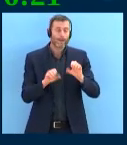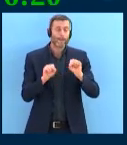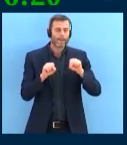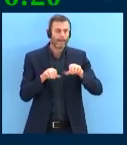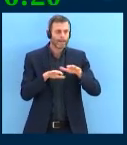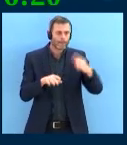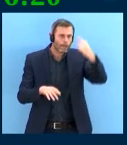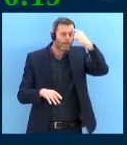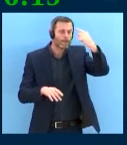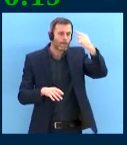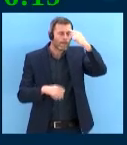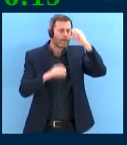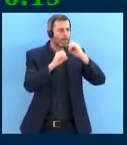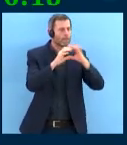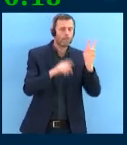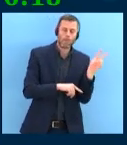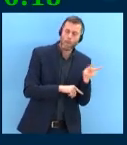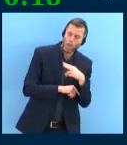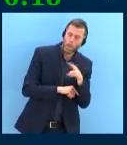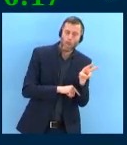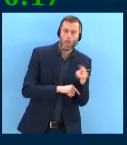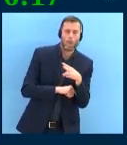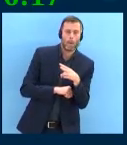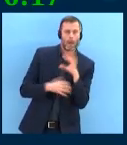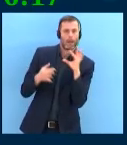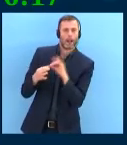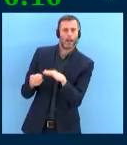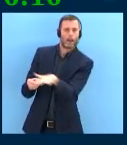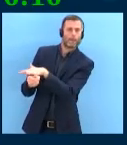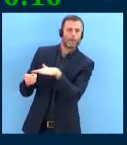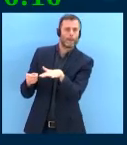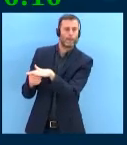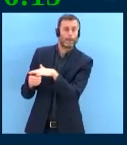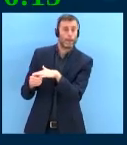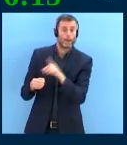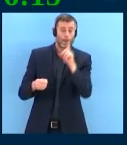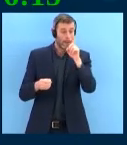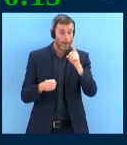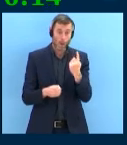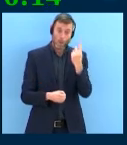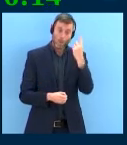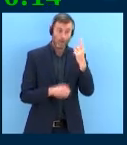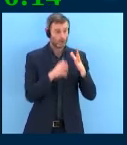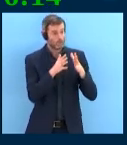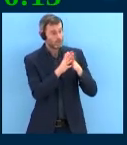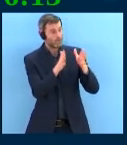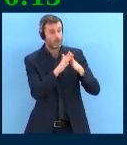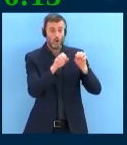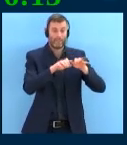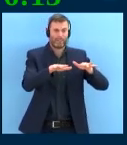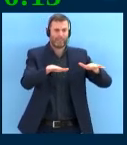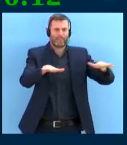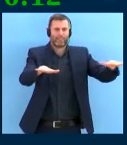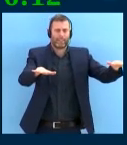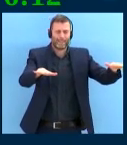As Chimamanda Ngozi Adichie put it, there is a danger of a single story. For the minority group from